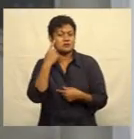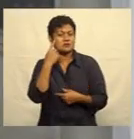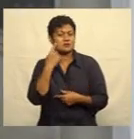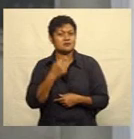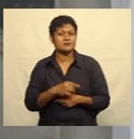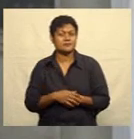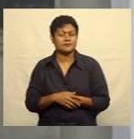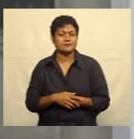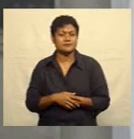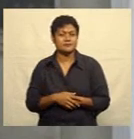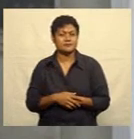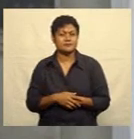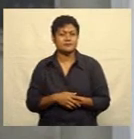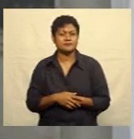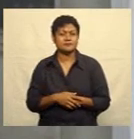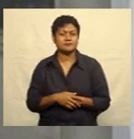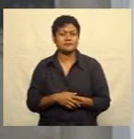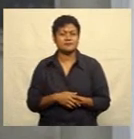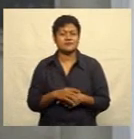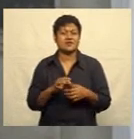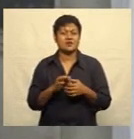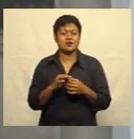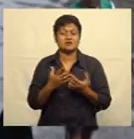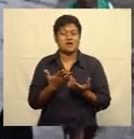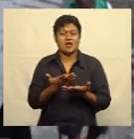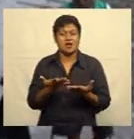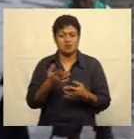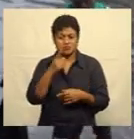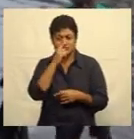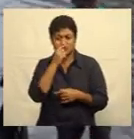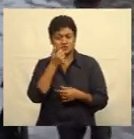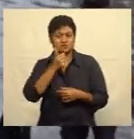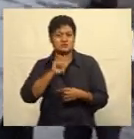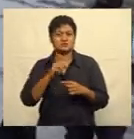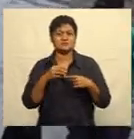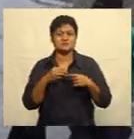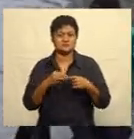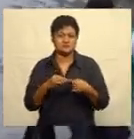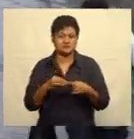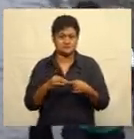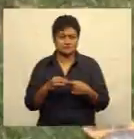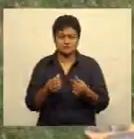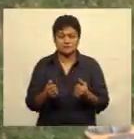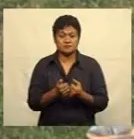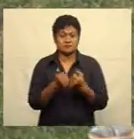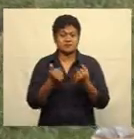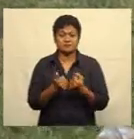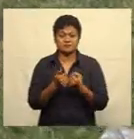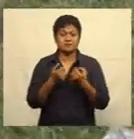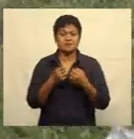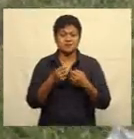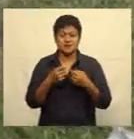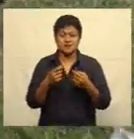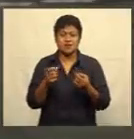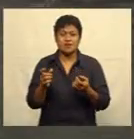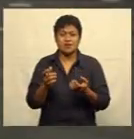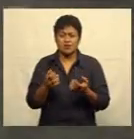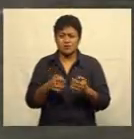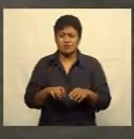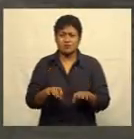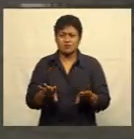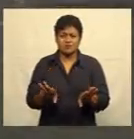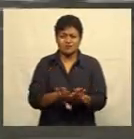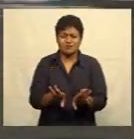And that the onus is on everyone that uses plastics. Maria Romano says majority of the waste collected during the Nambukalo